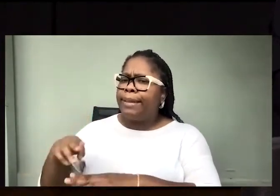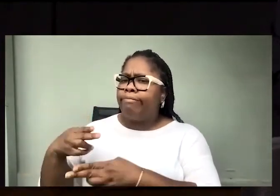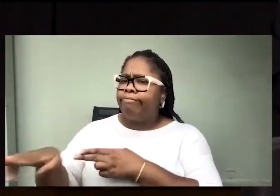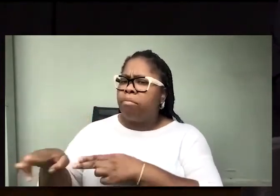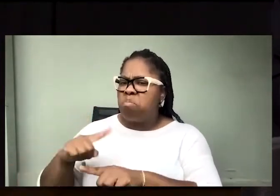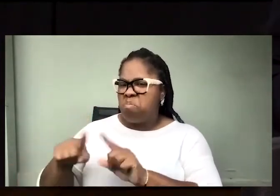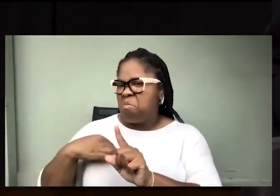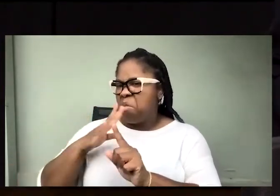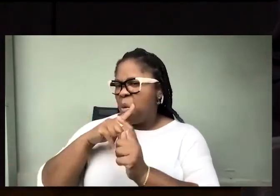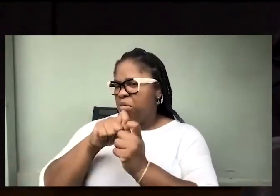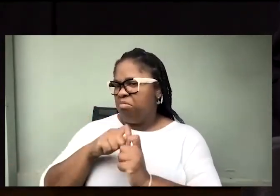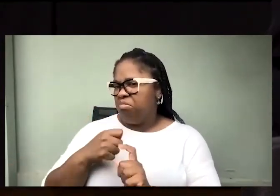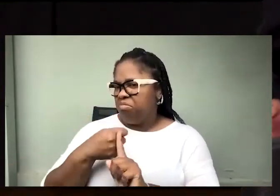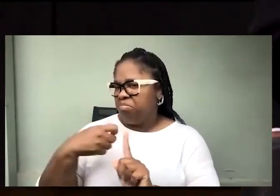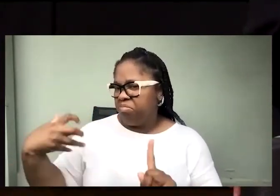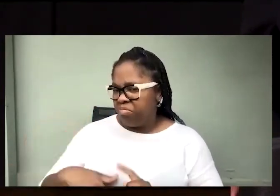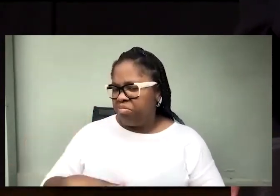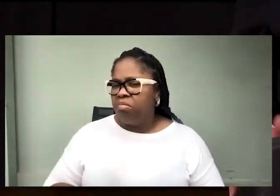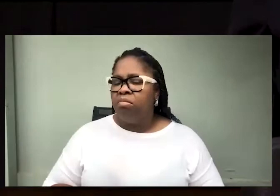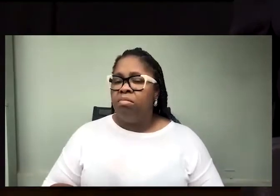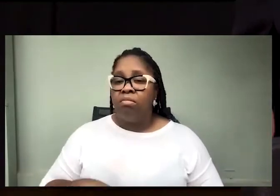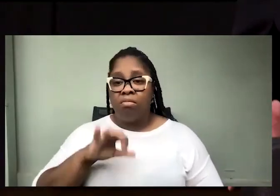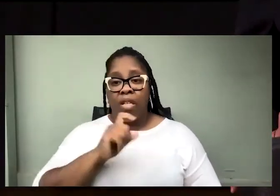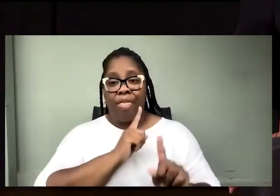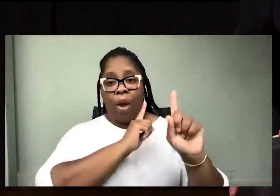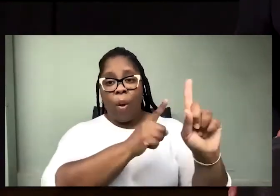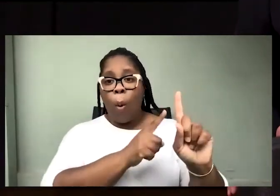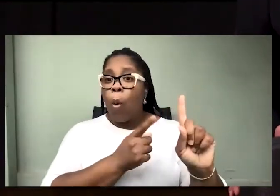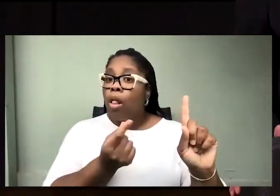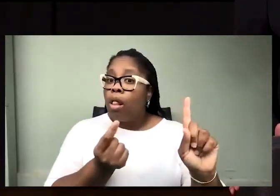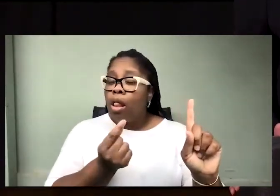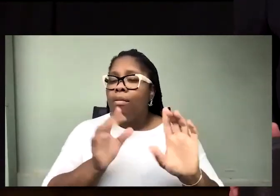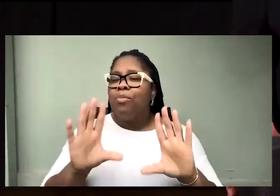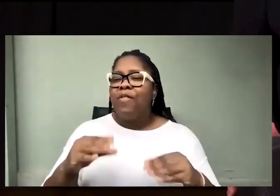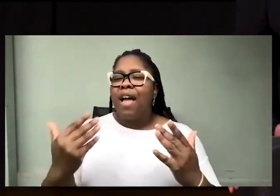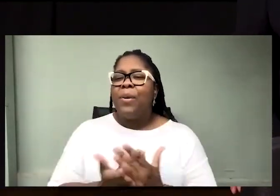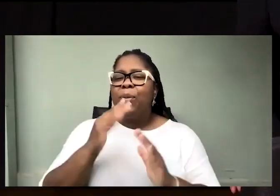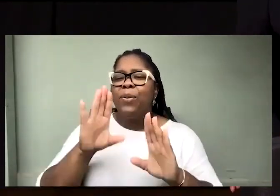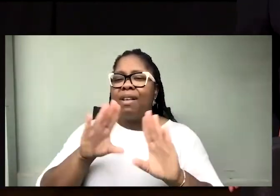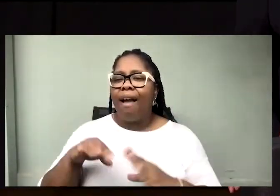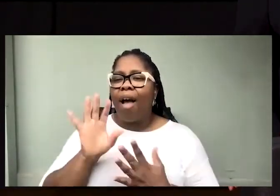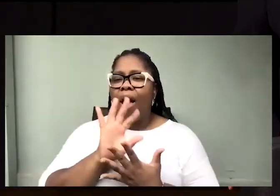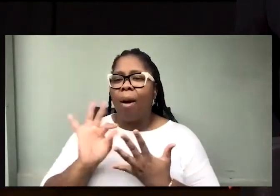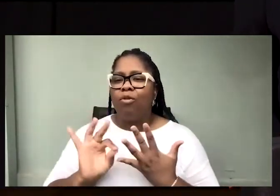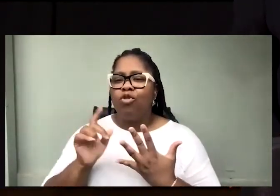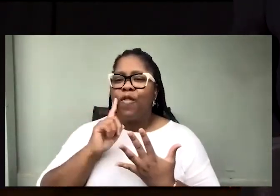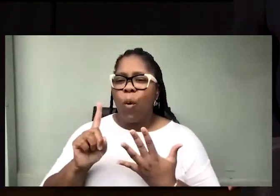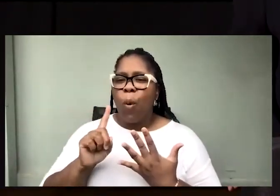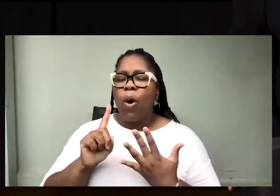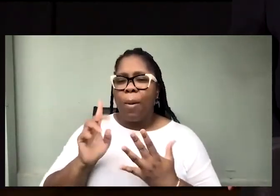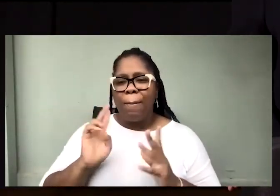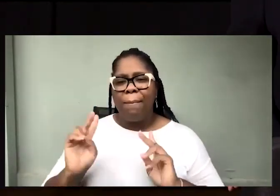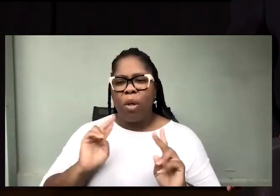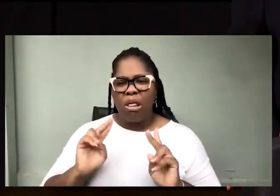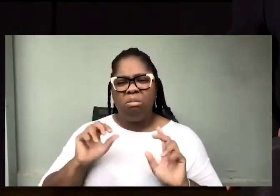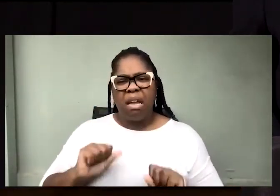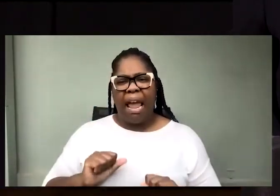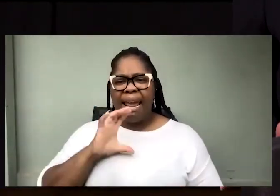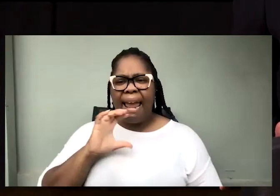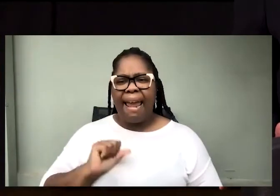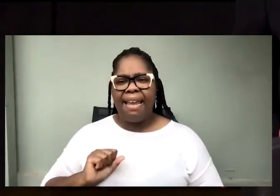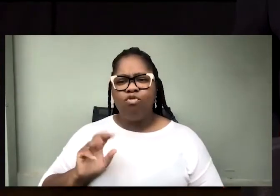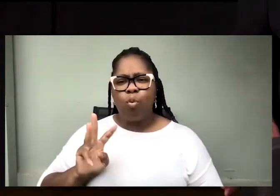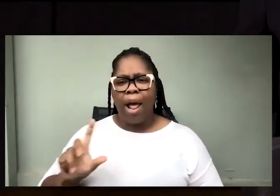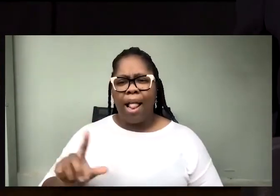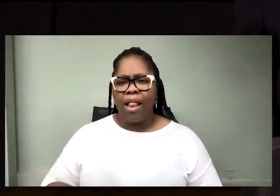This goal is targeted to providing new housing options for residents to age well. As